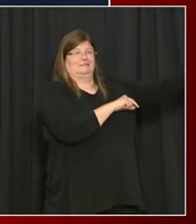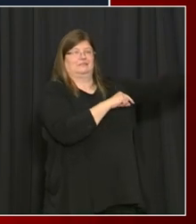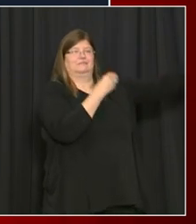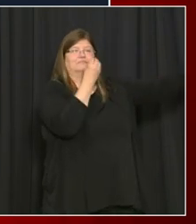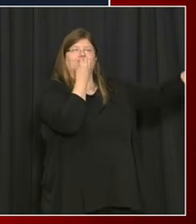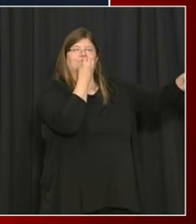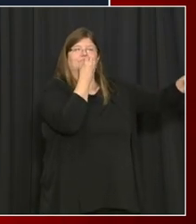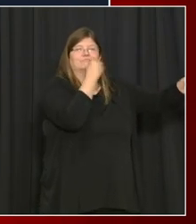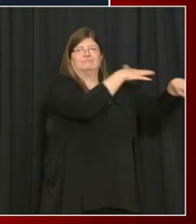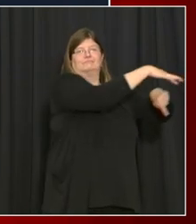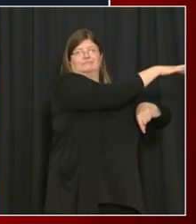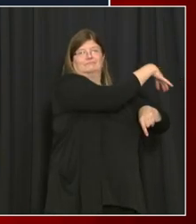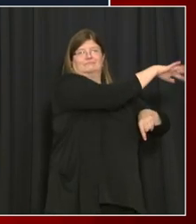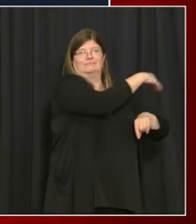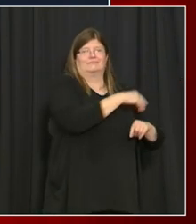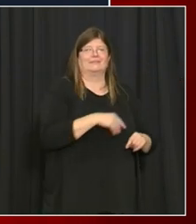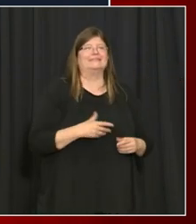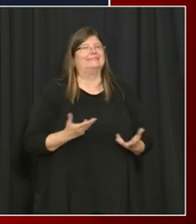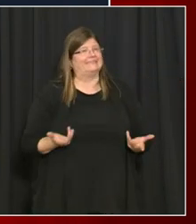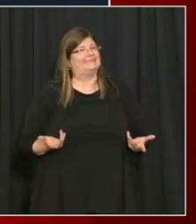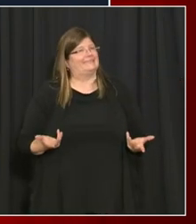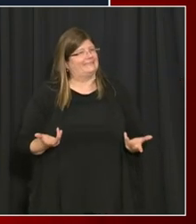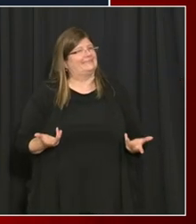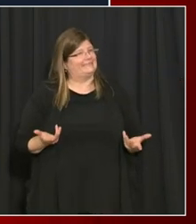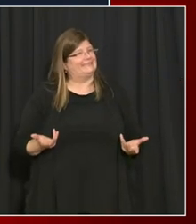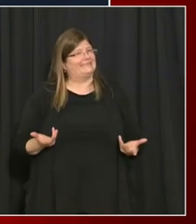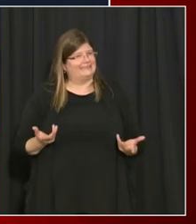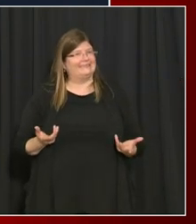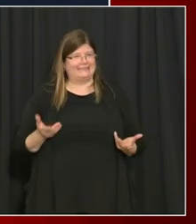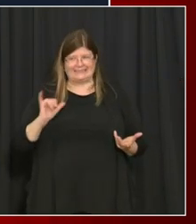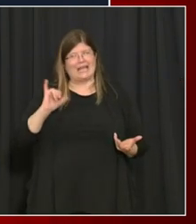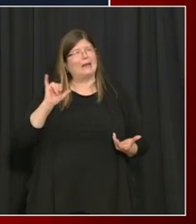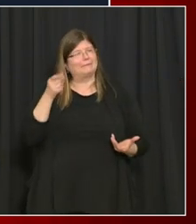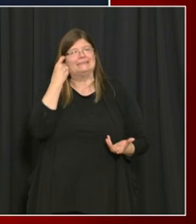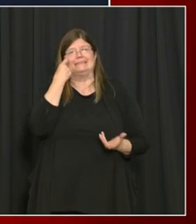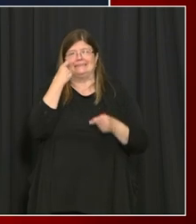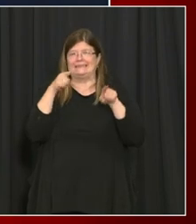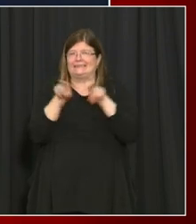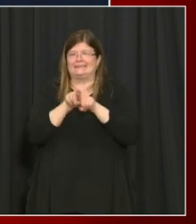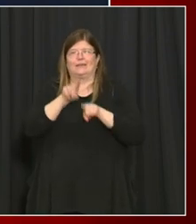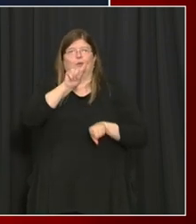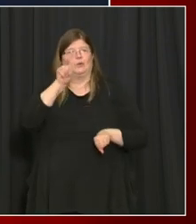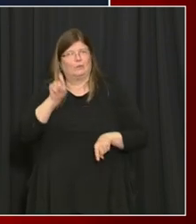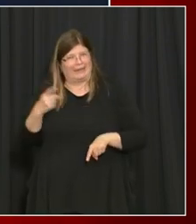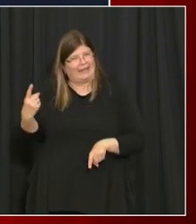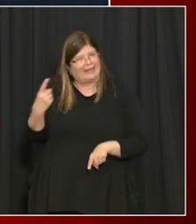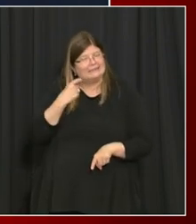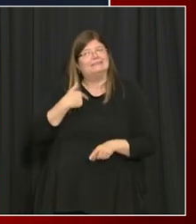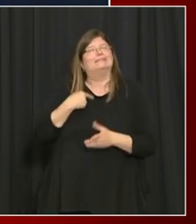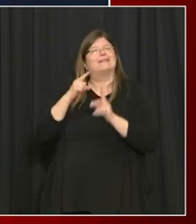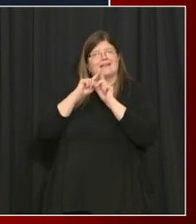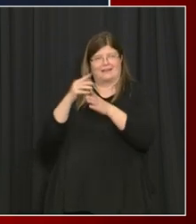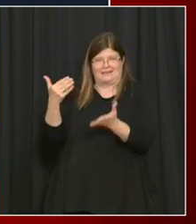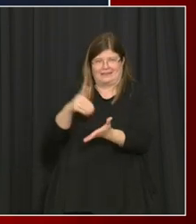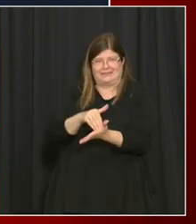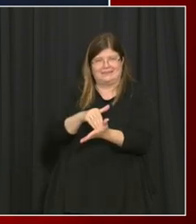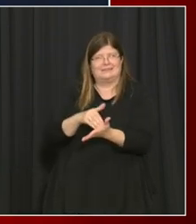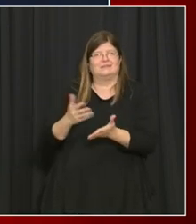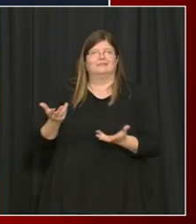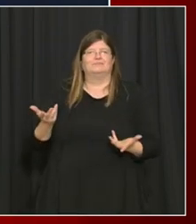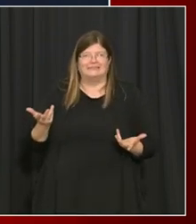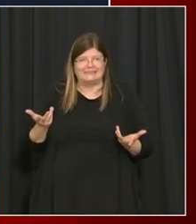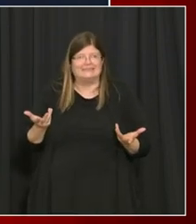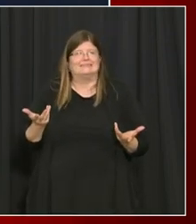the back? Well, that question was asked, and I think that we walk